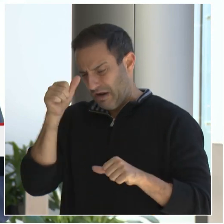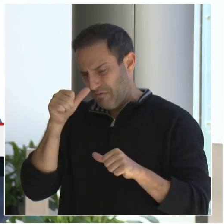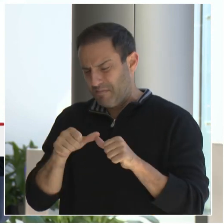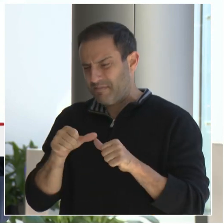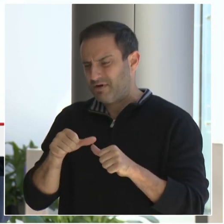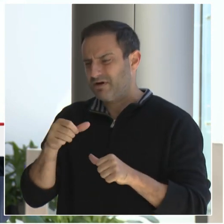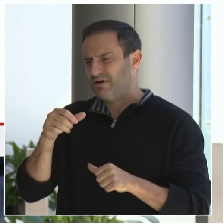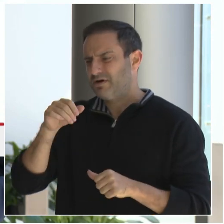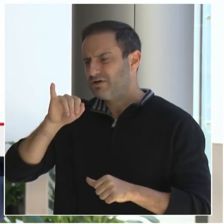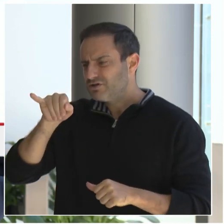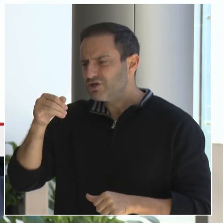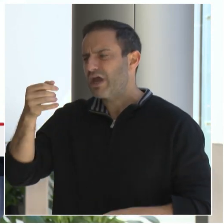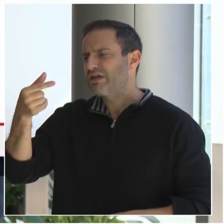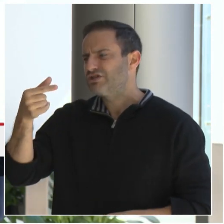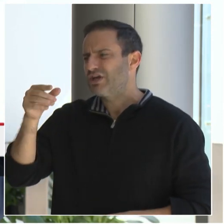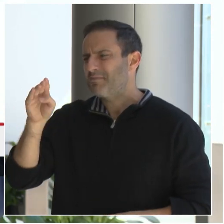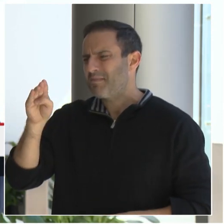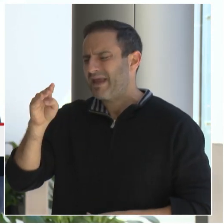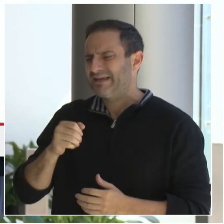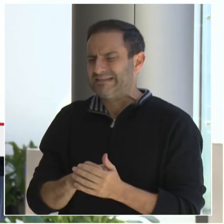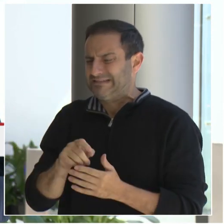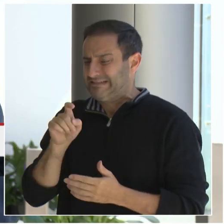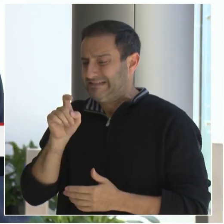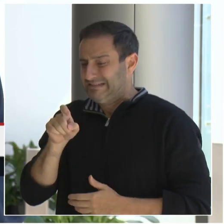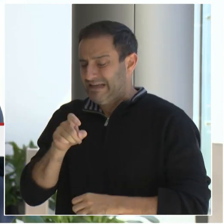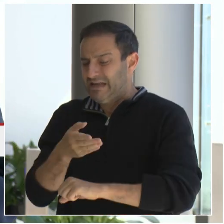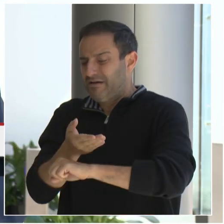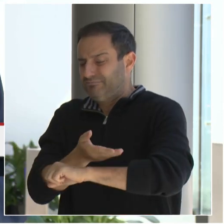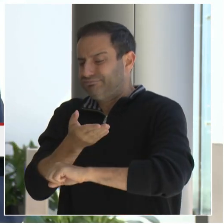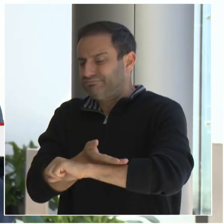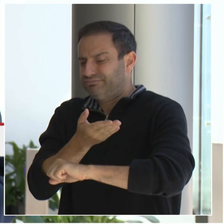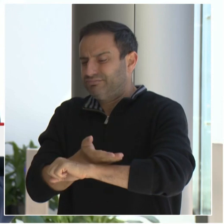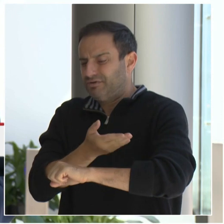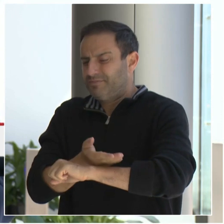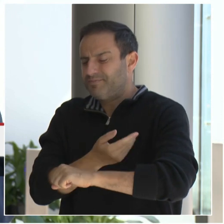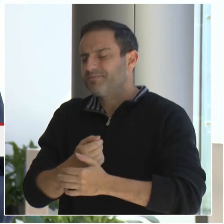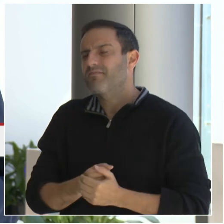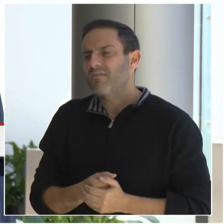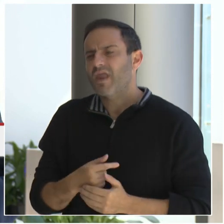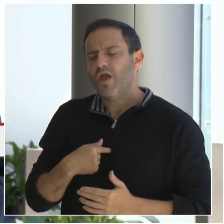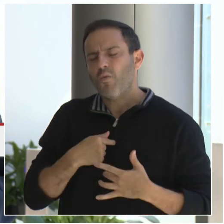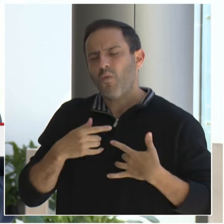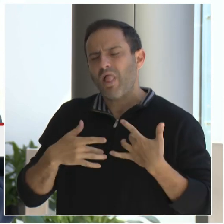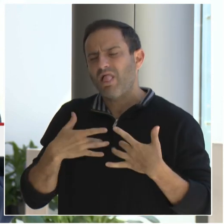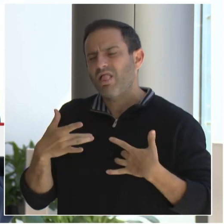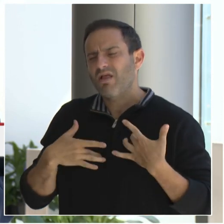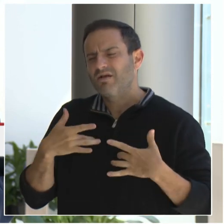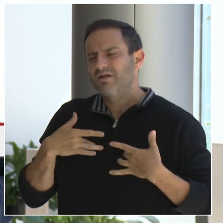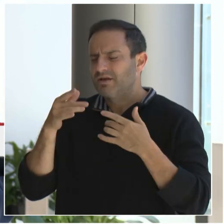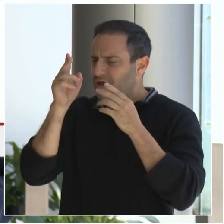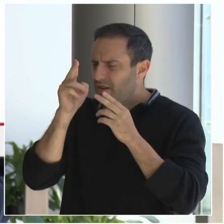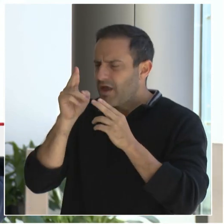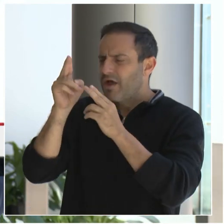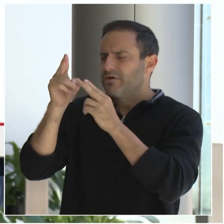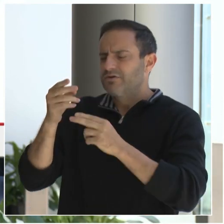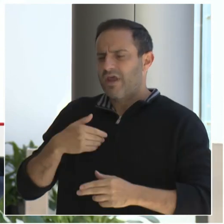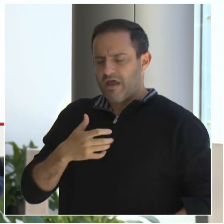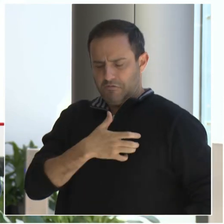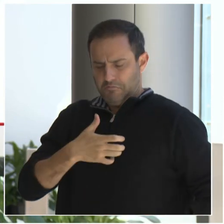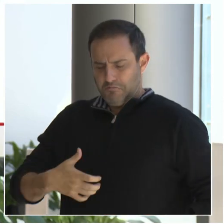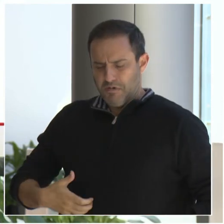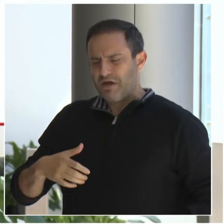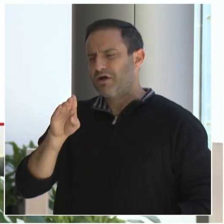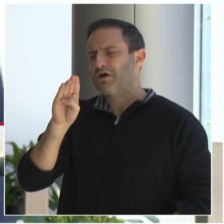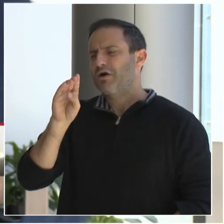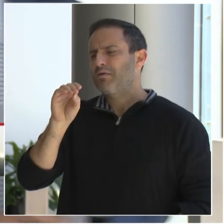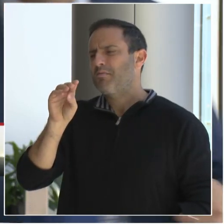JGB probably needed a little little renovation, I think, back then. So we're very excited and honored to have Mayor Bowser with us